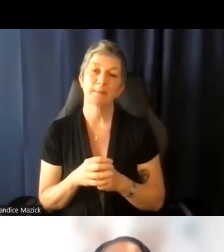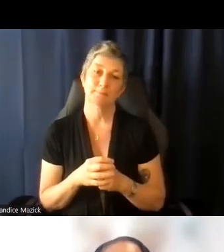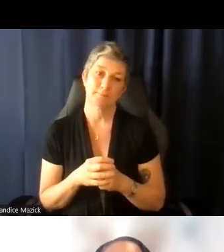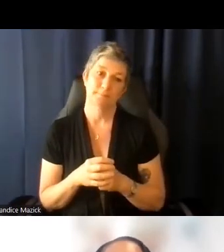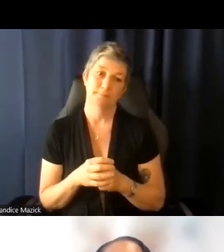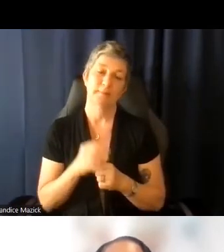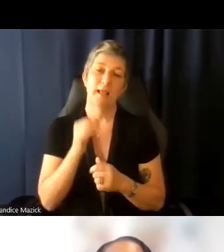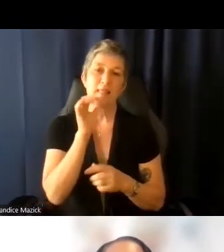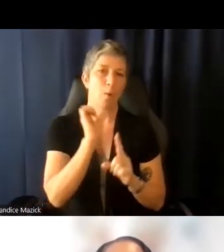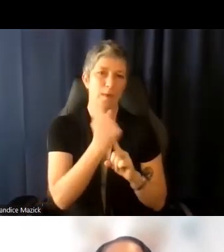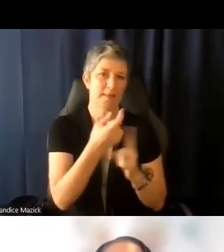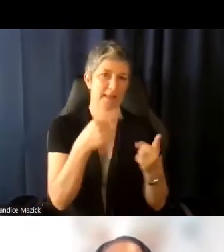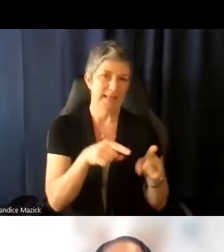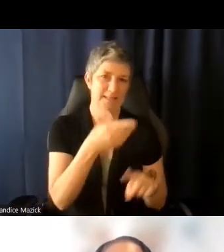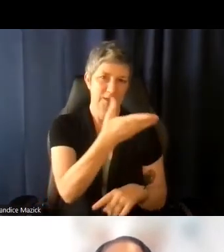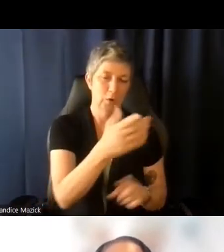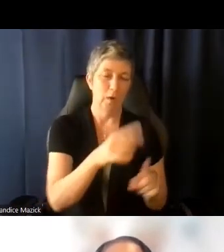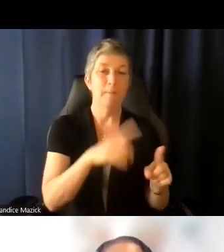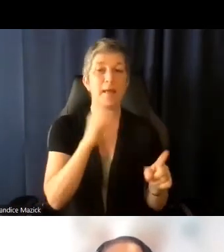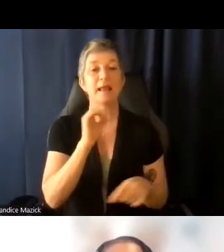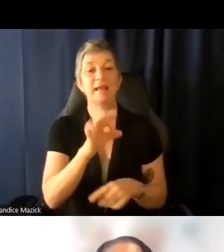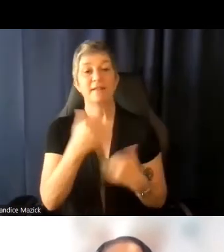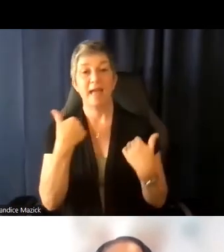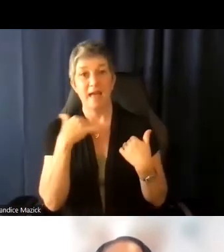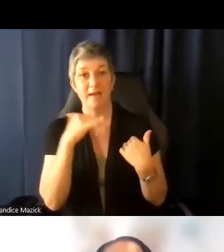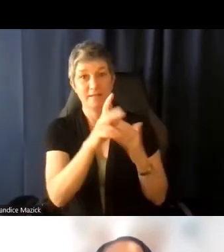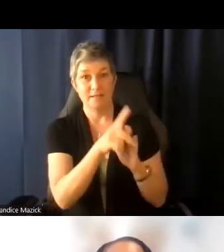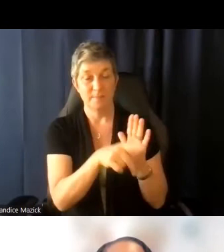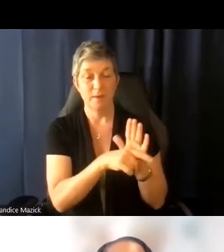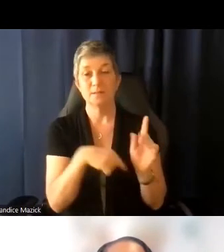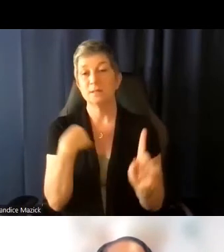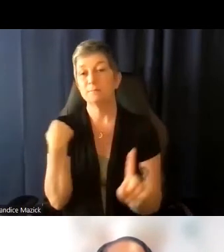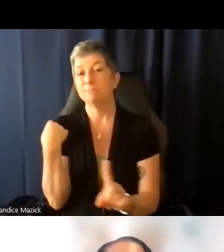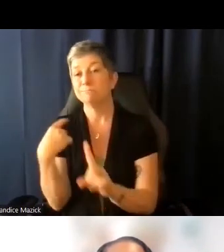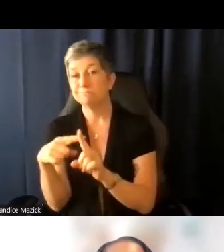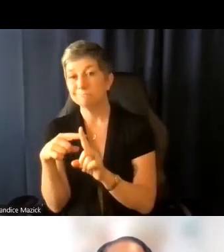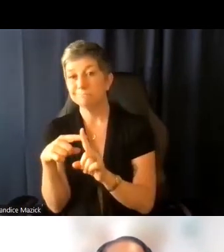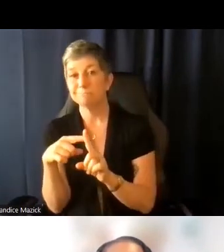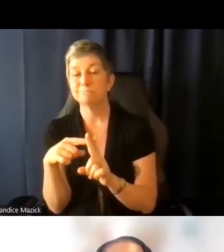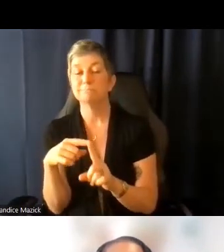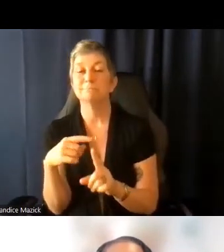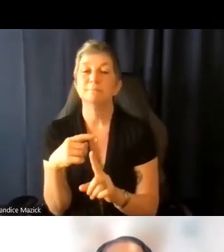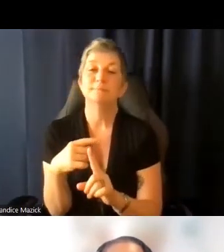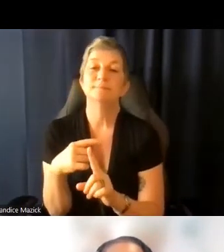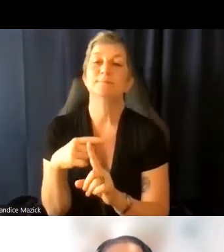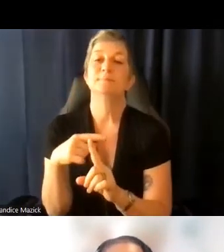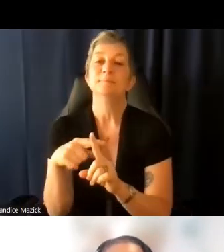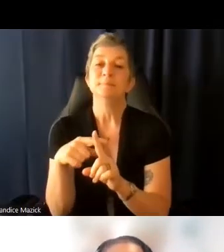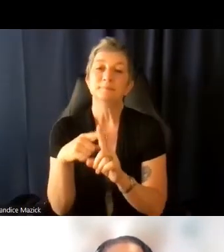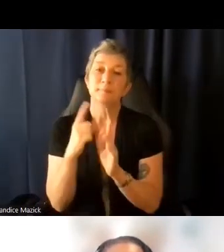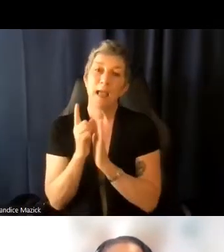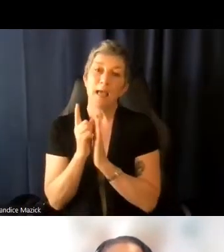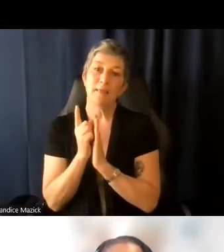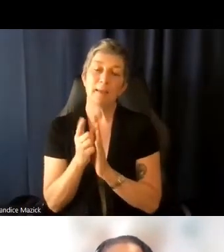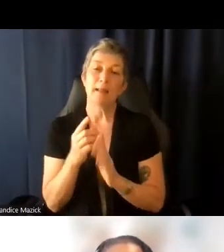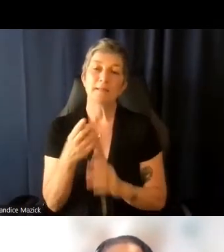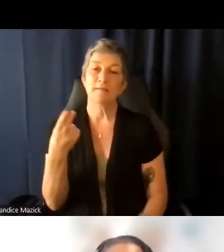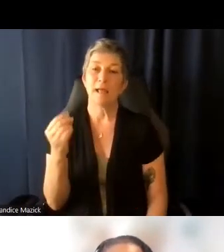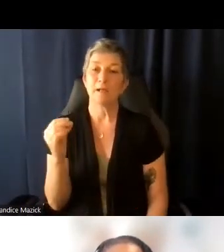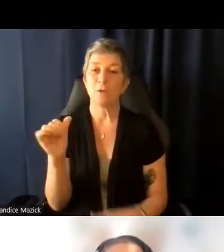here, but if in addition to having this policy, the minutes of the homeowners